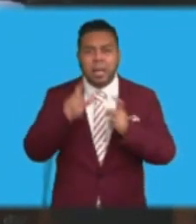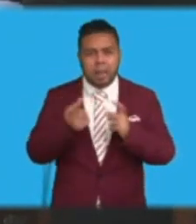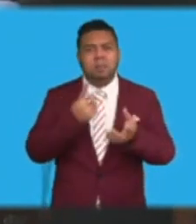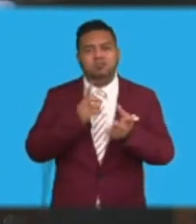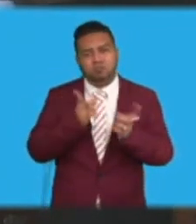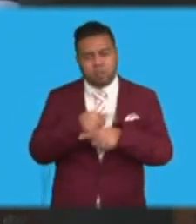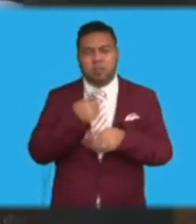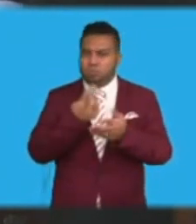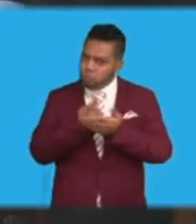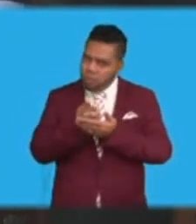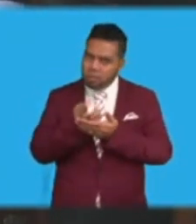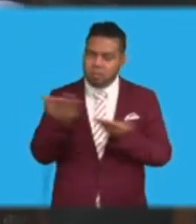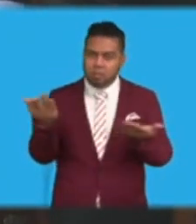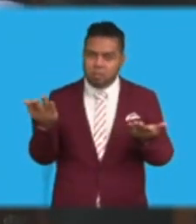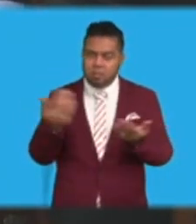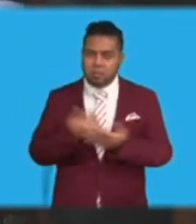reality.